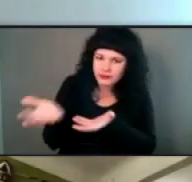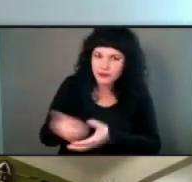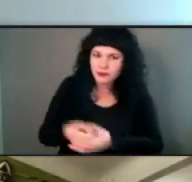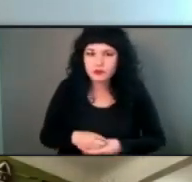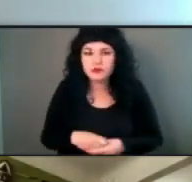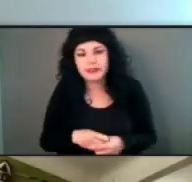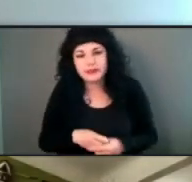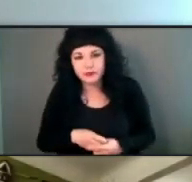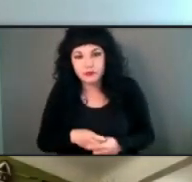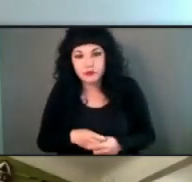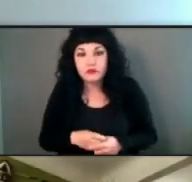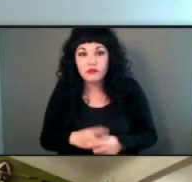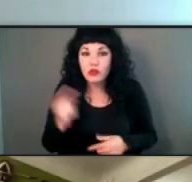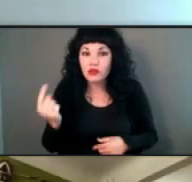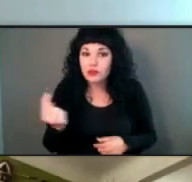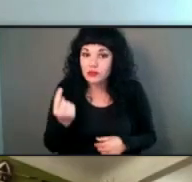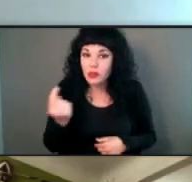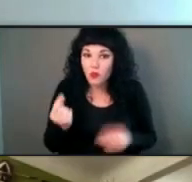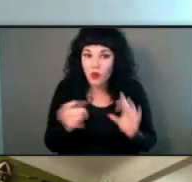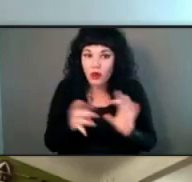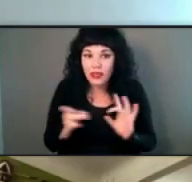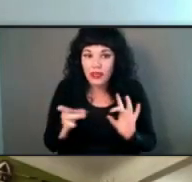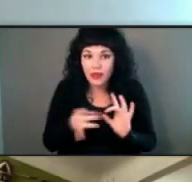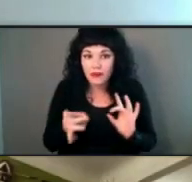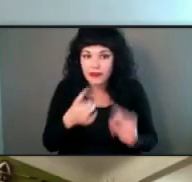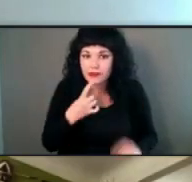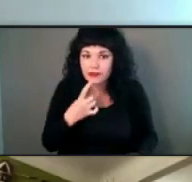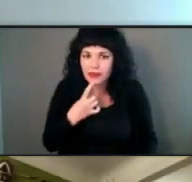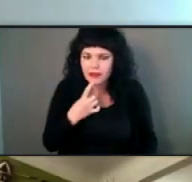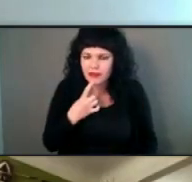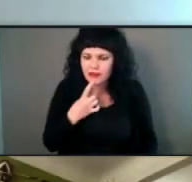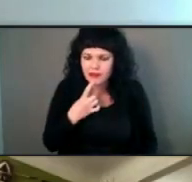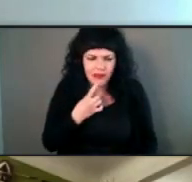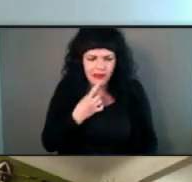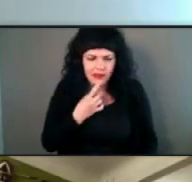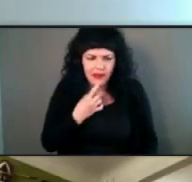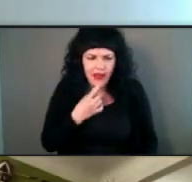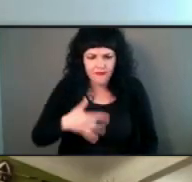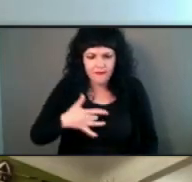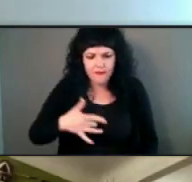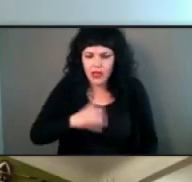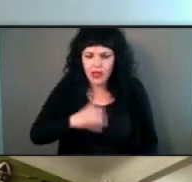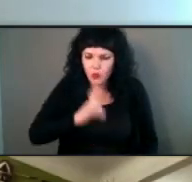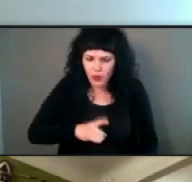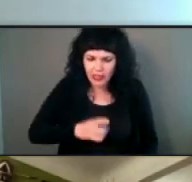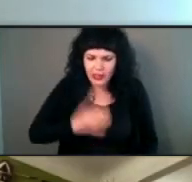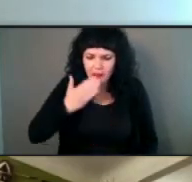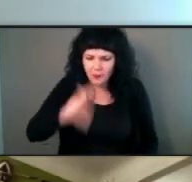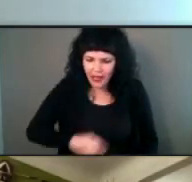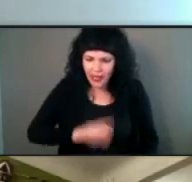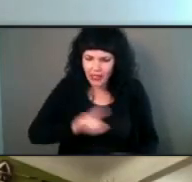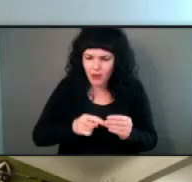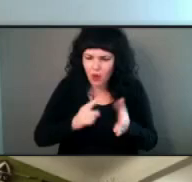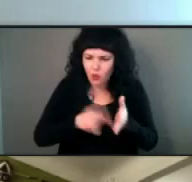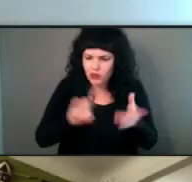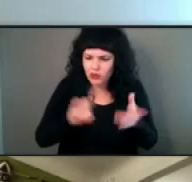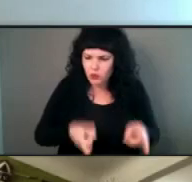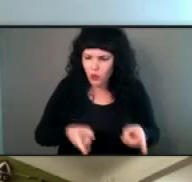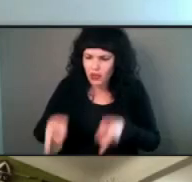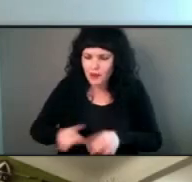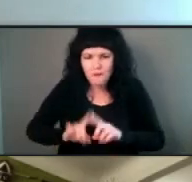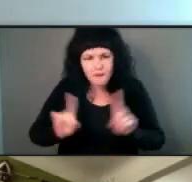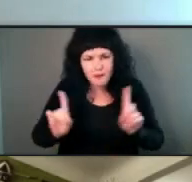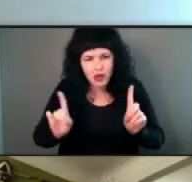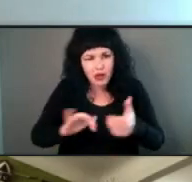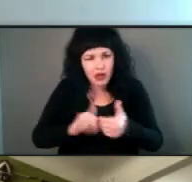Someone commented, feeling really bad about what's going on. But how does the African American